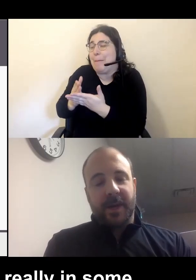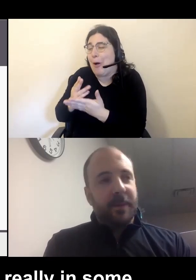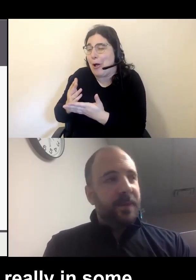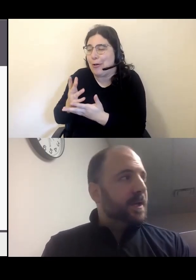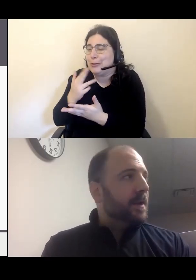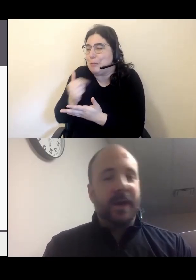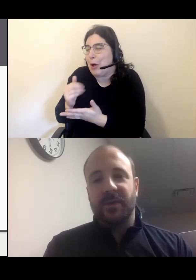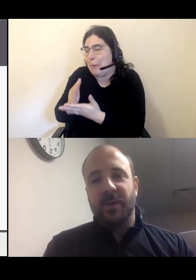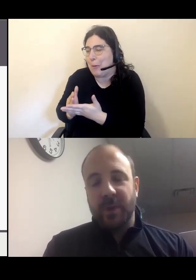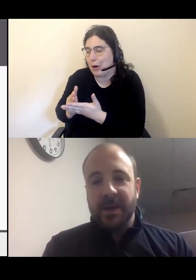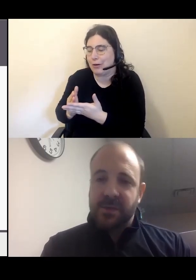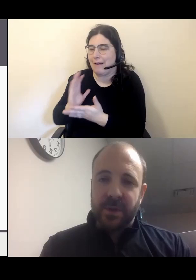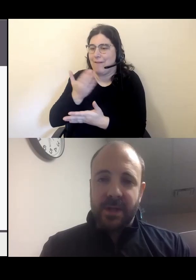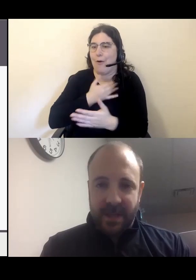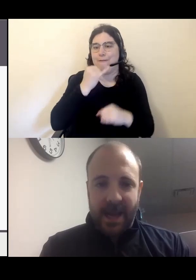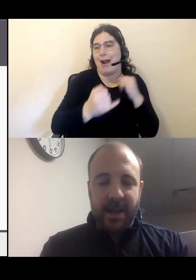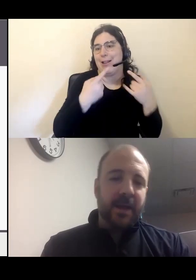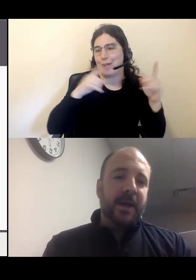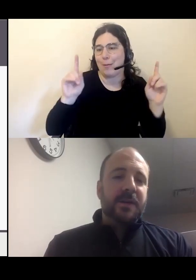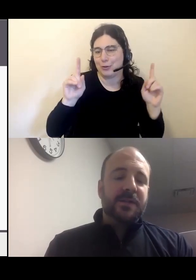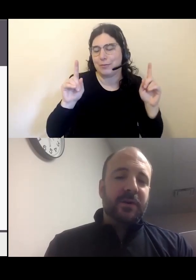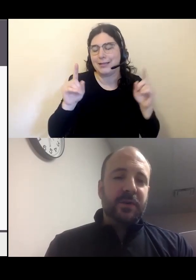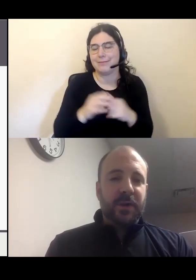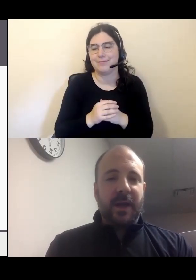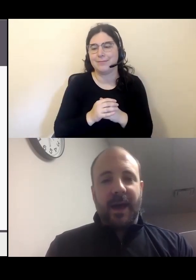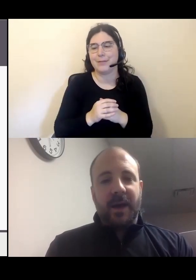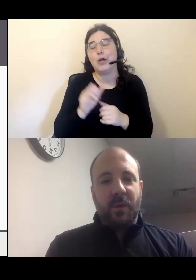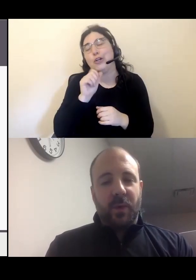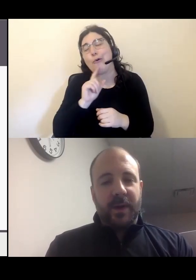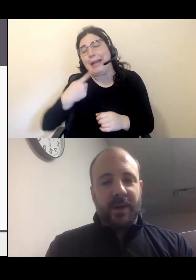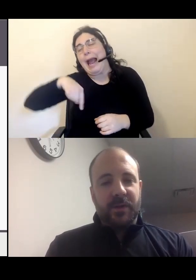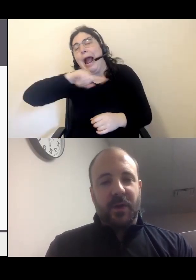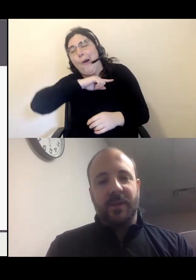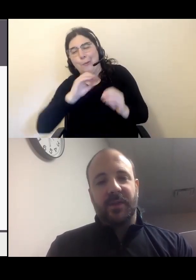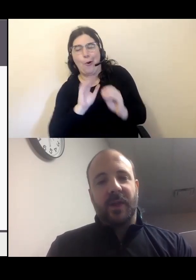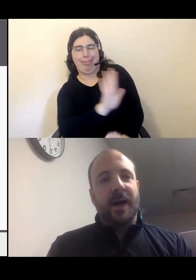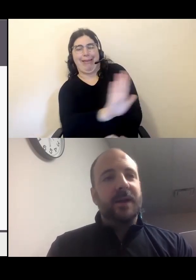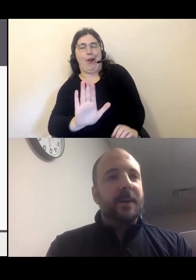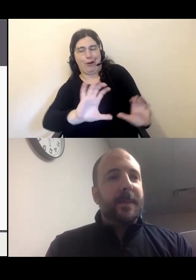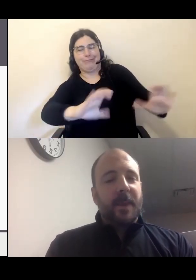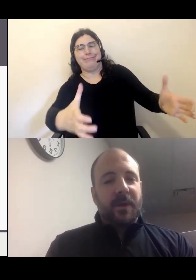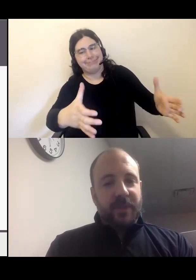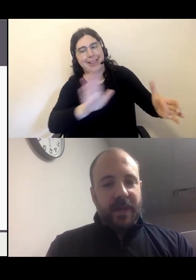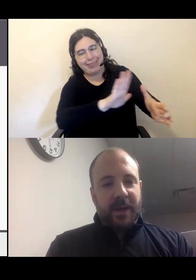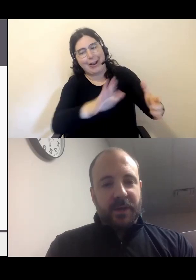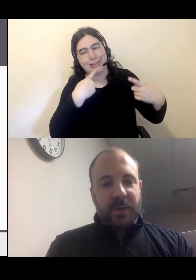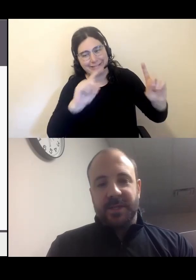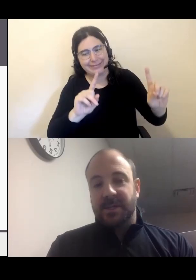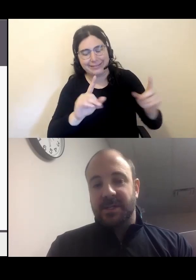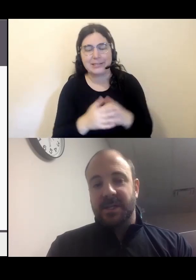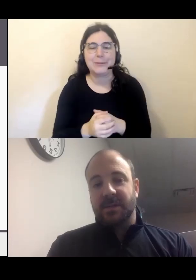ended up accomplishing. And when I say we, it's really they. So if you look at what is on the slide,